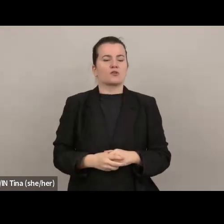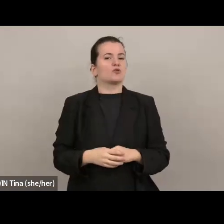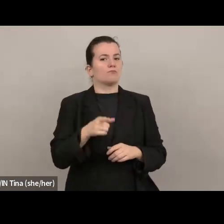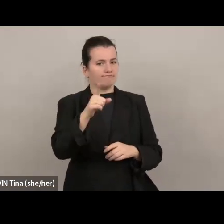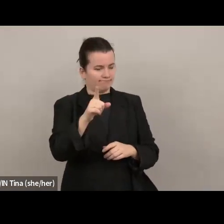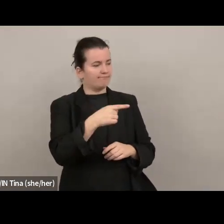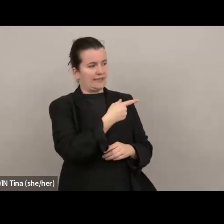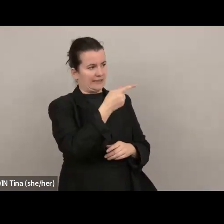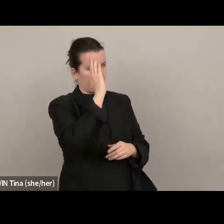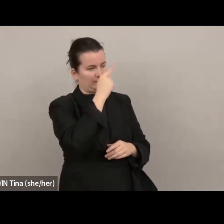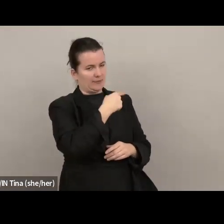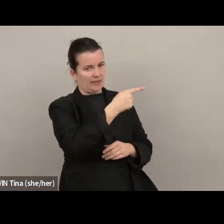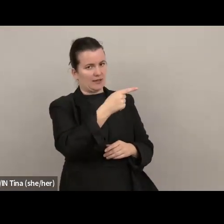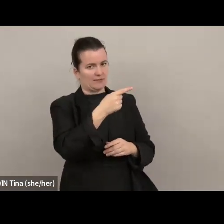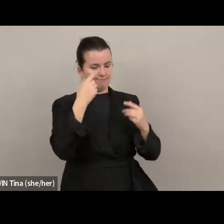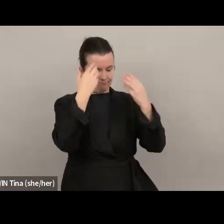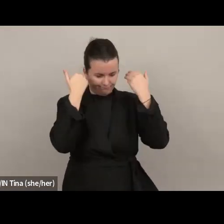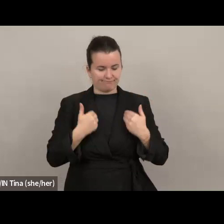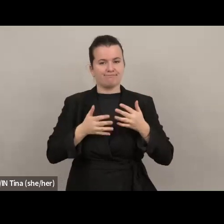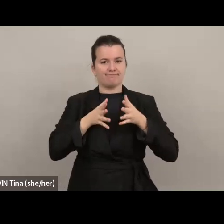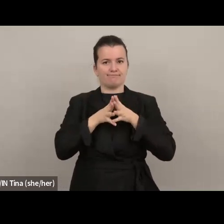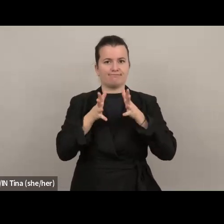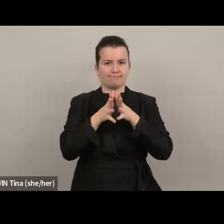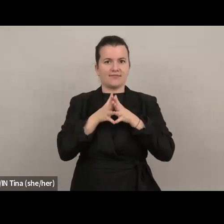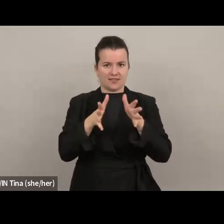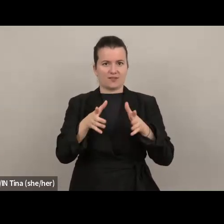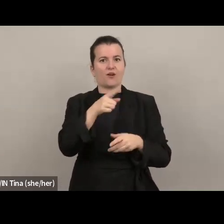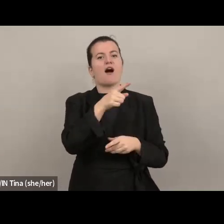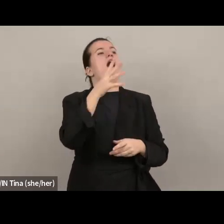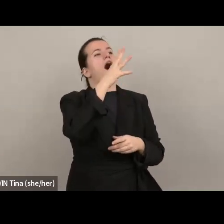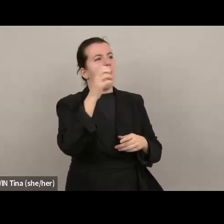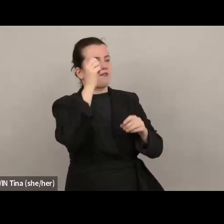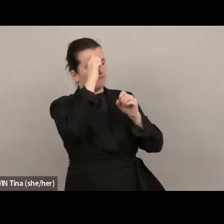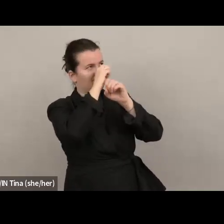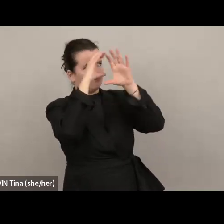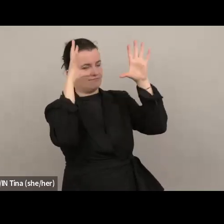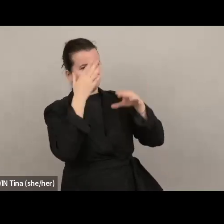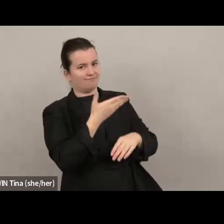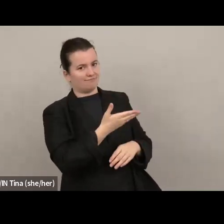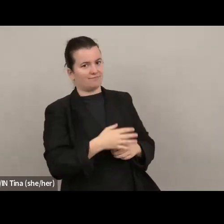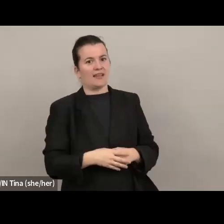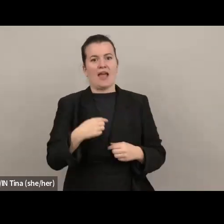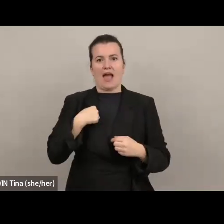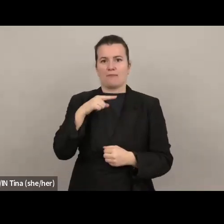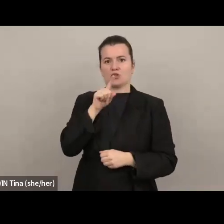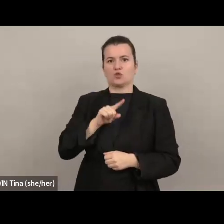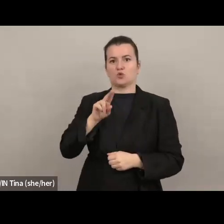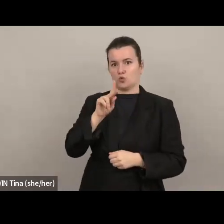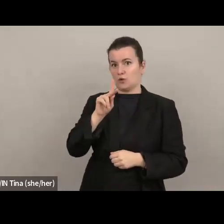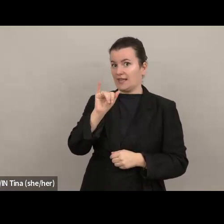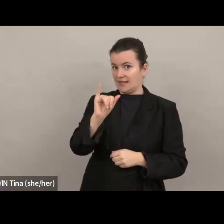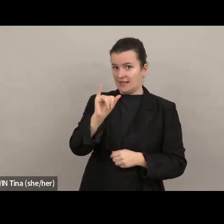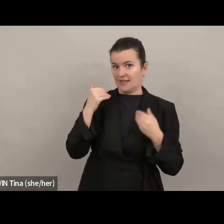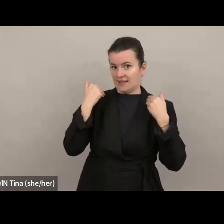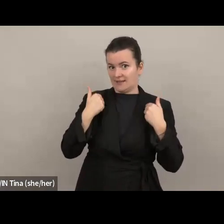of themselves before they speak, before they share their inputs. I am Zuki. I